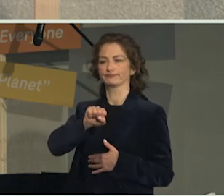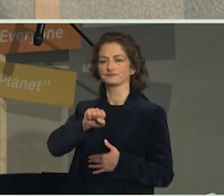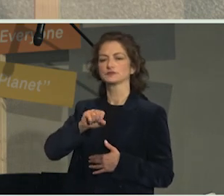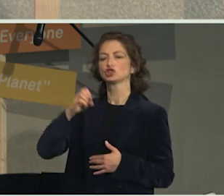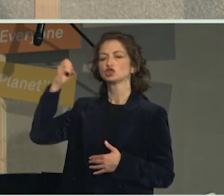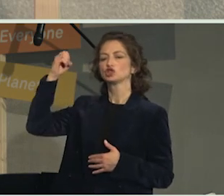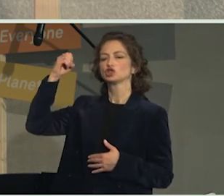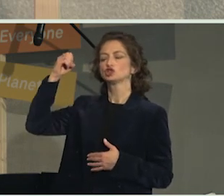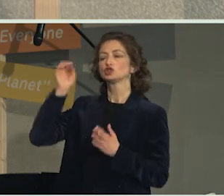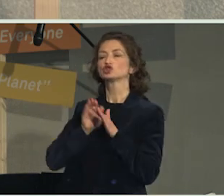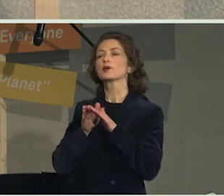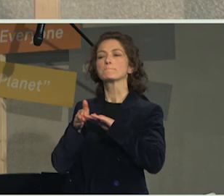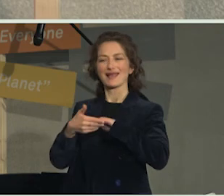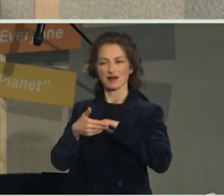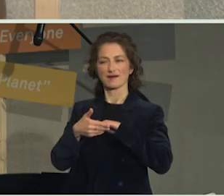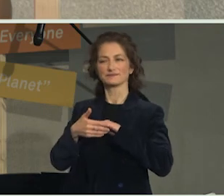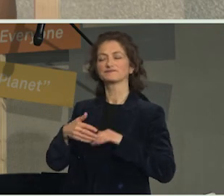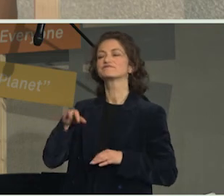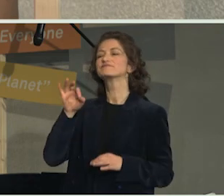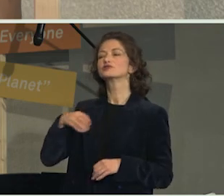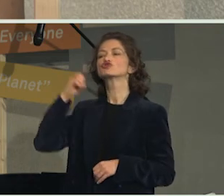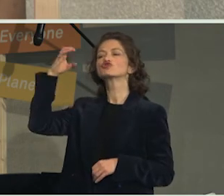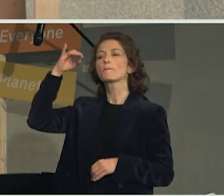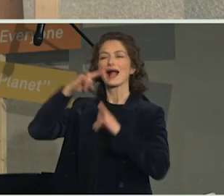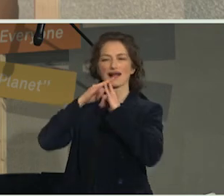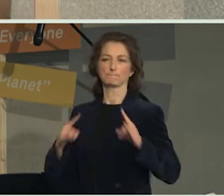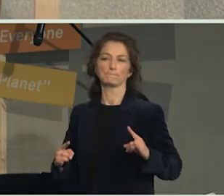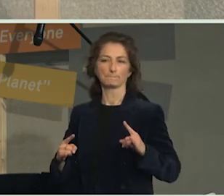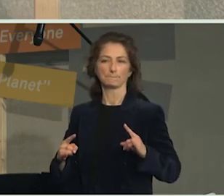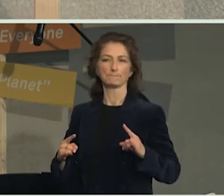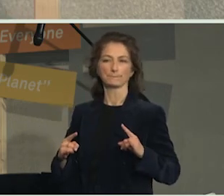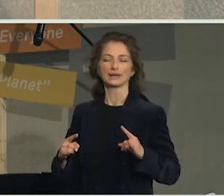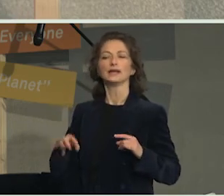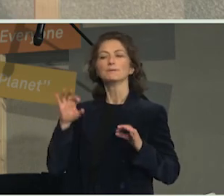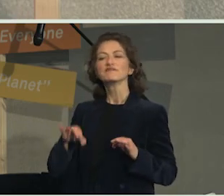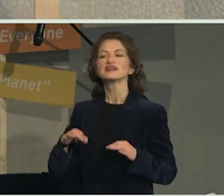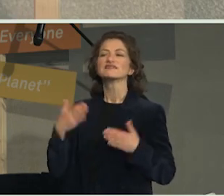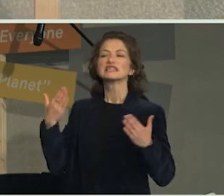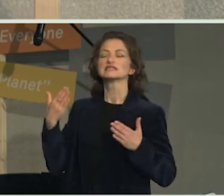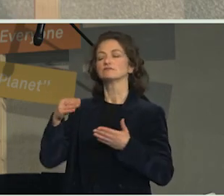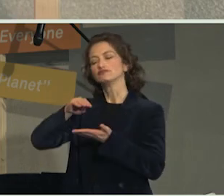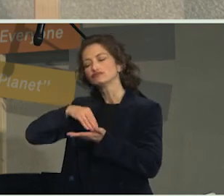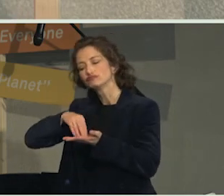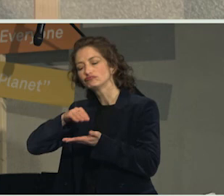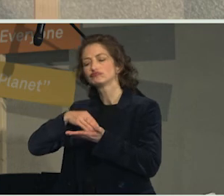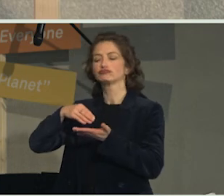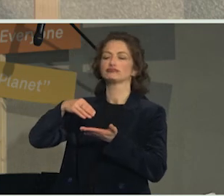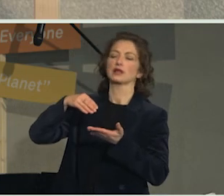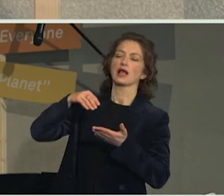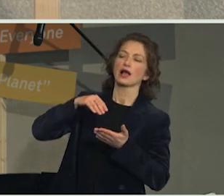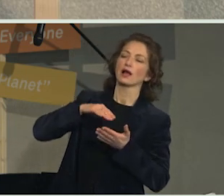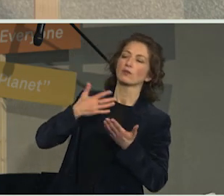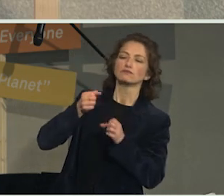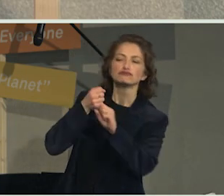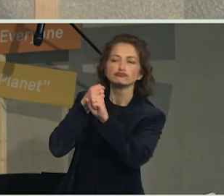with like-minded people who are social justice advocates and writers. It is an immersive moment